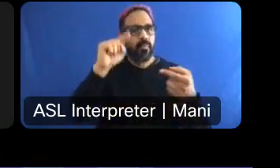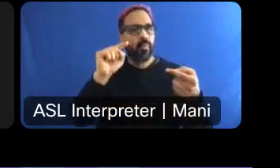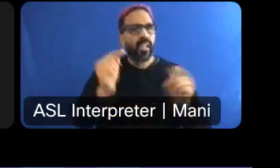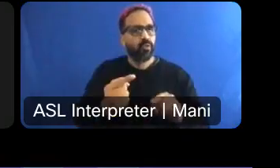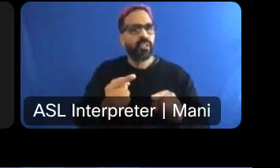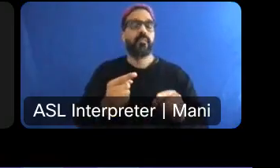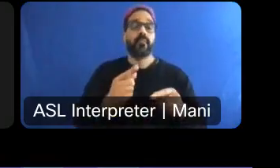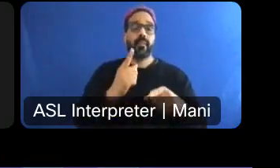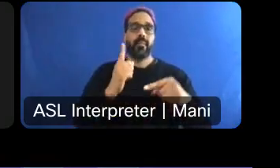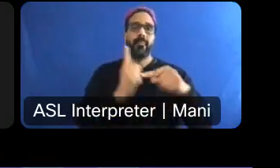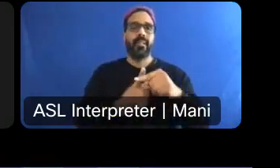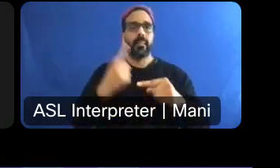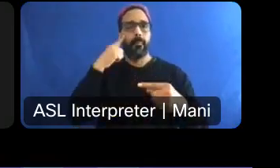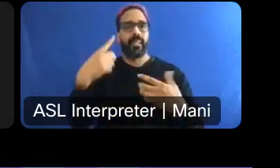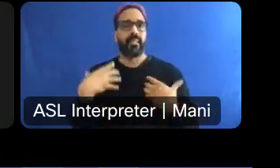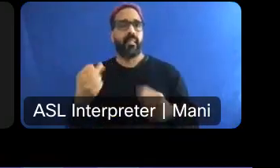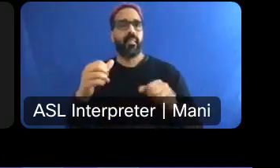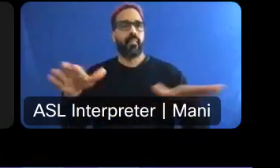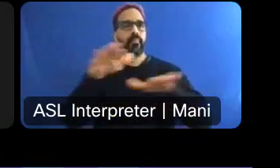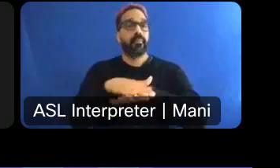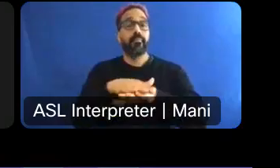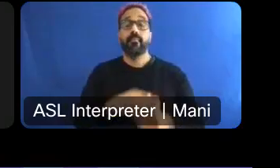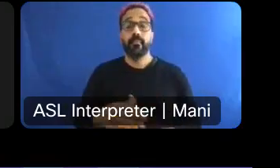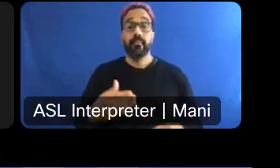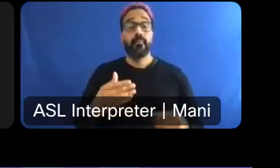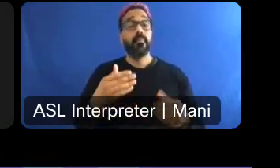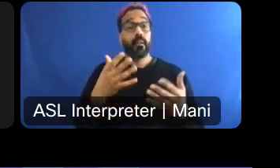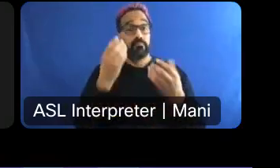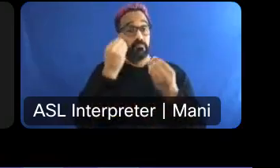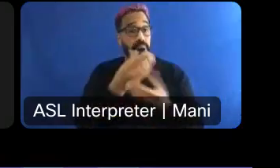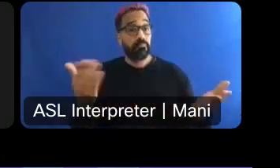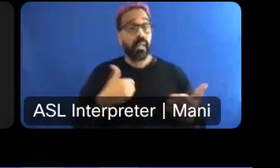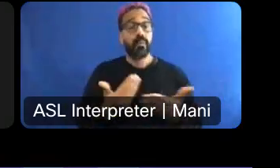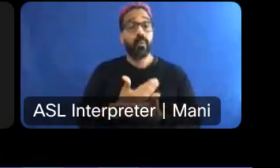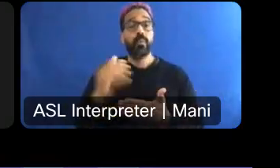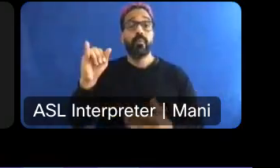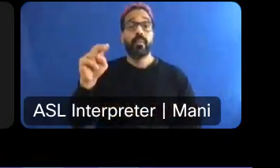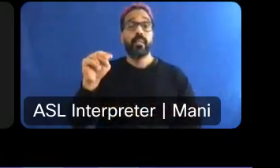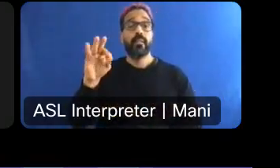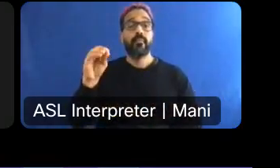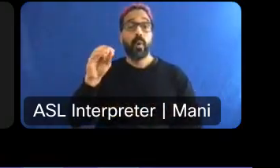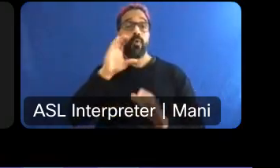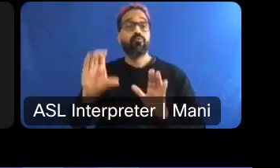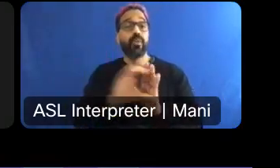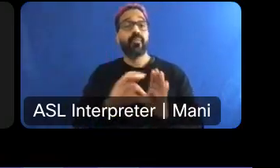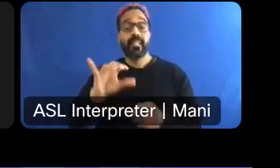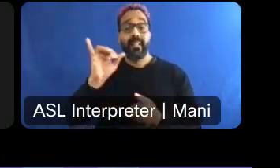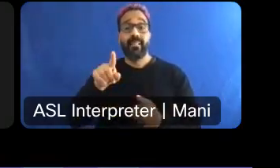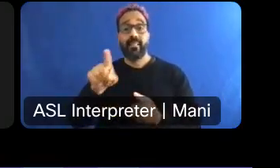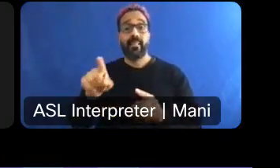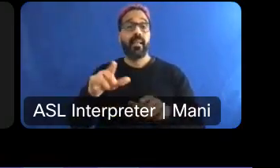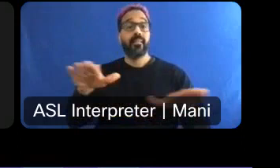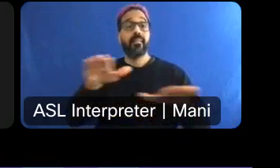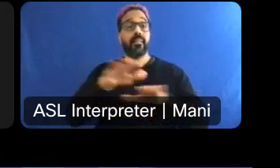also wanted to share that we do have a new infographic that is available on our website. It's the intersections of